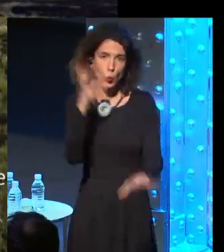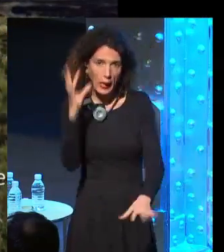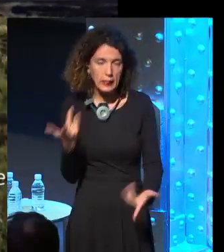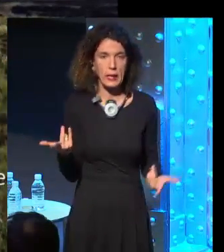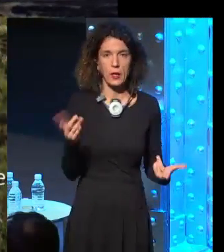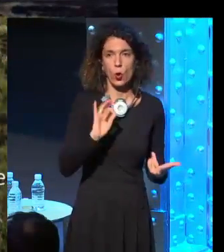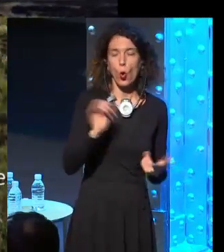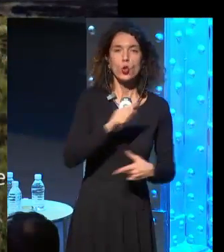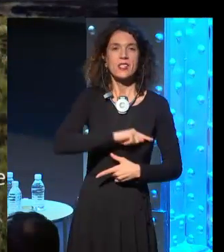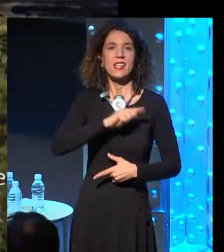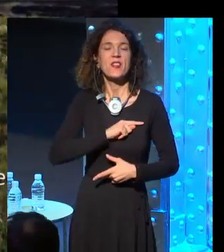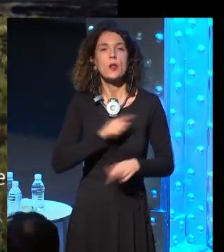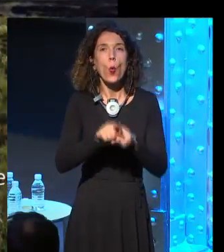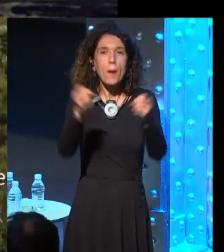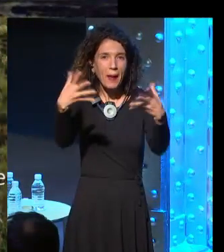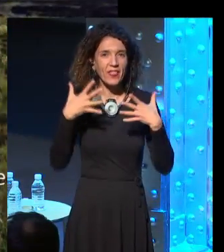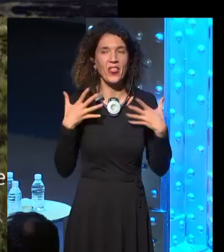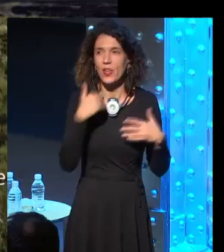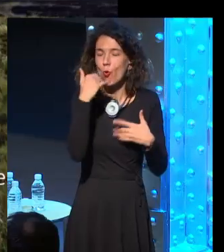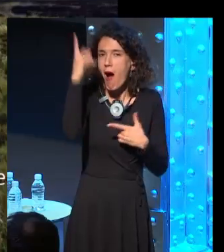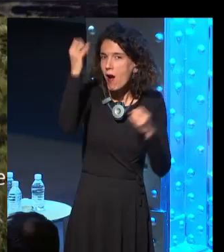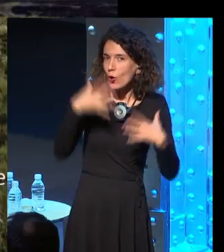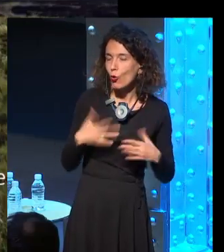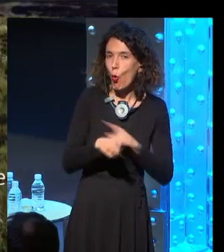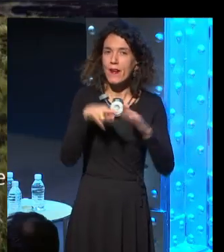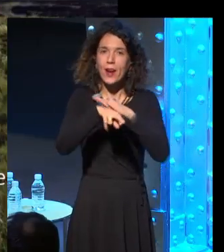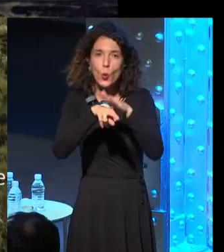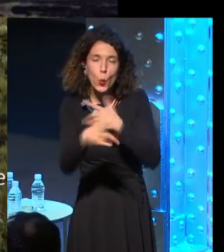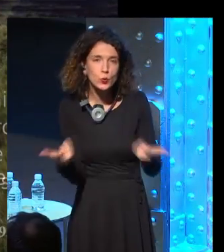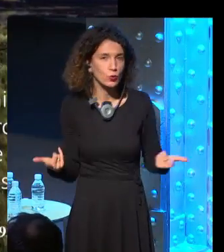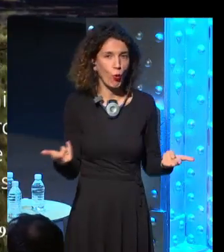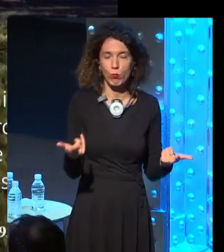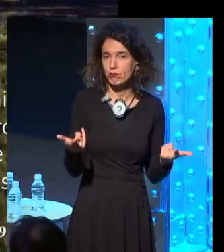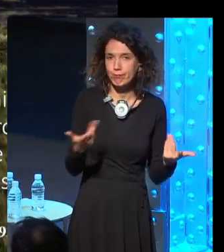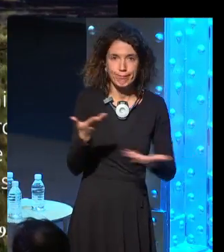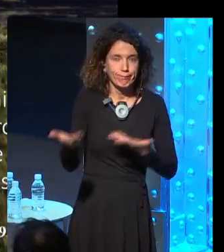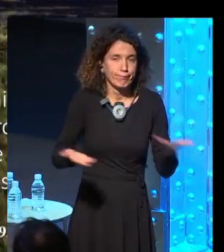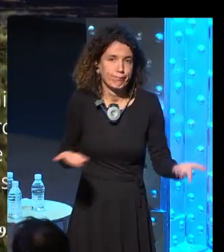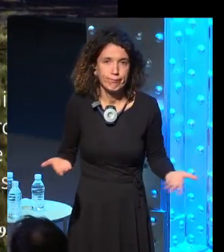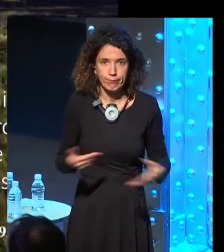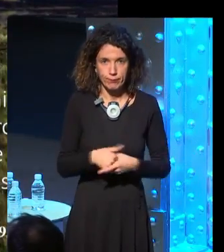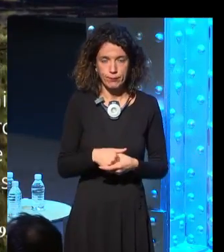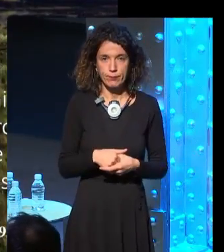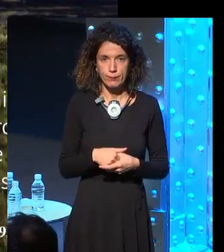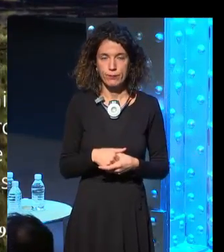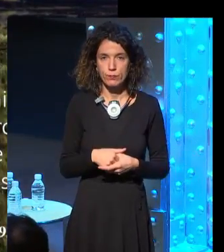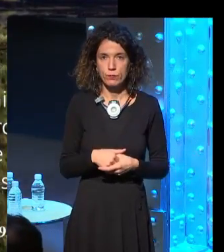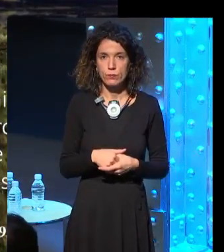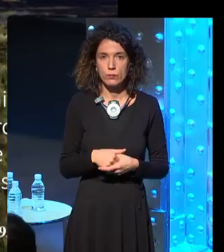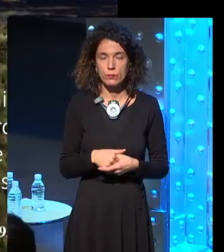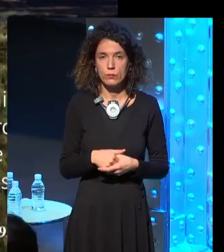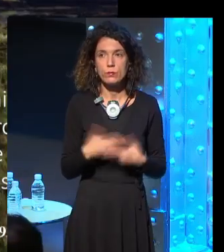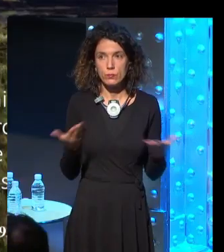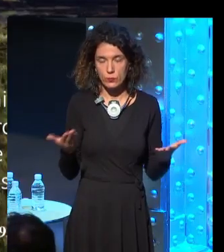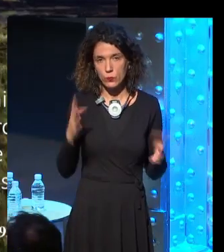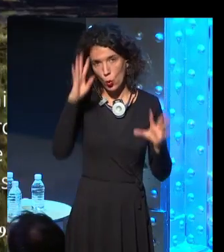blessed, having resources. And even Aristotle would acknowledge that it is evident